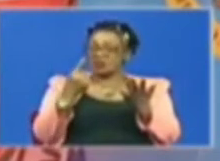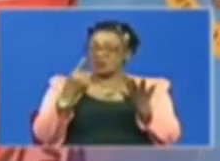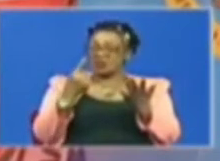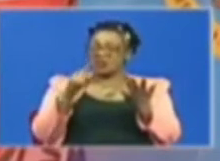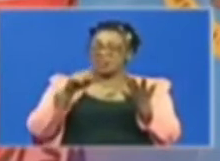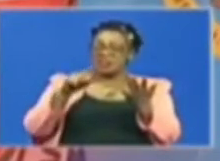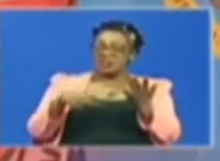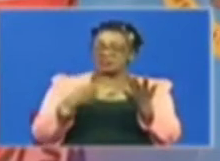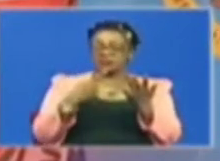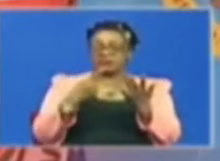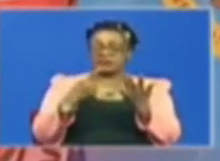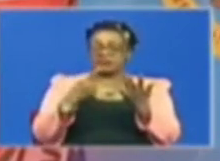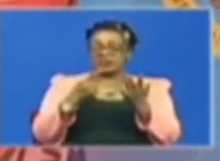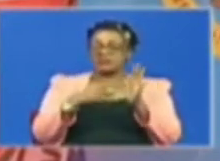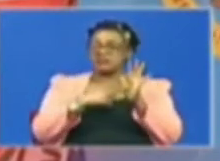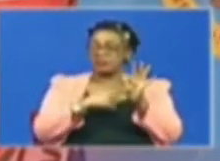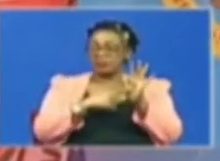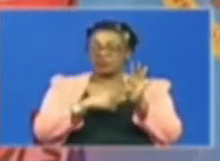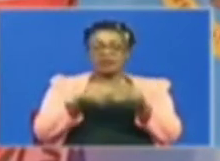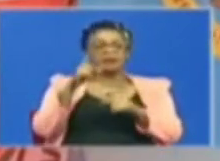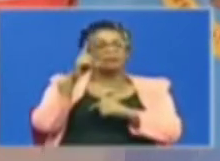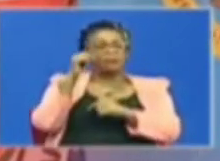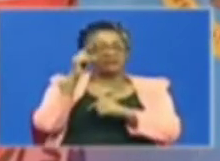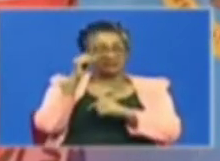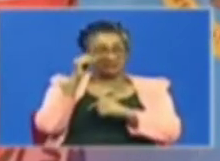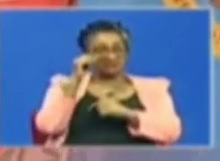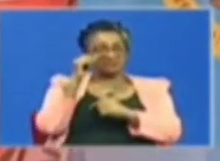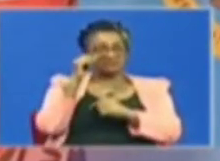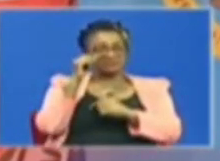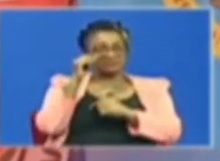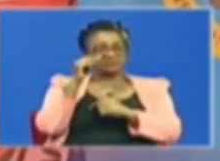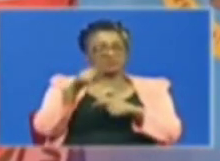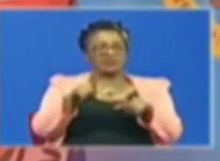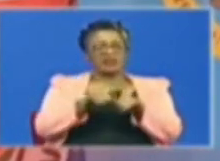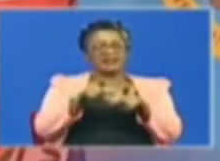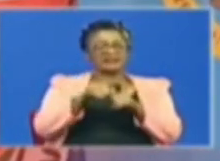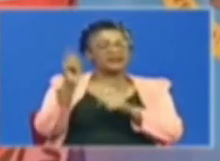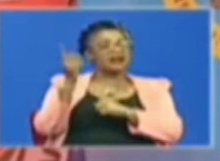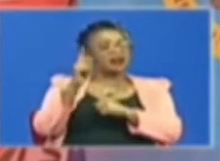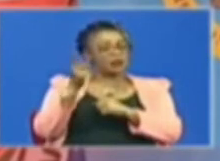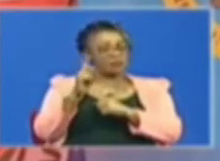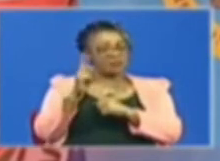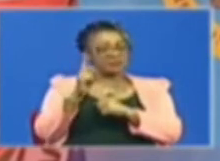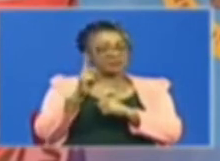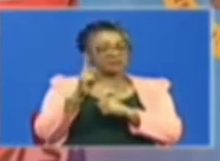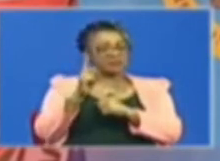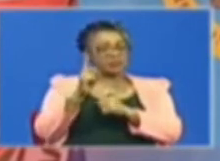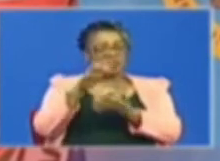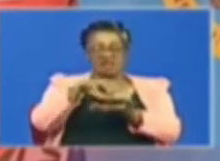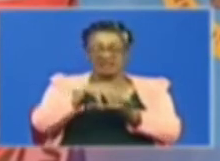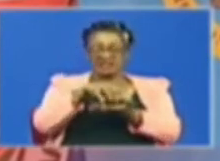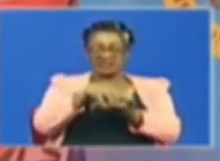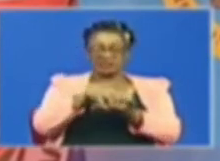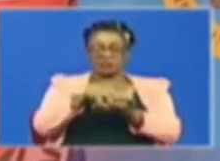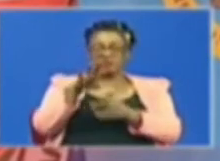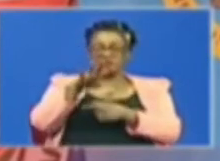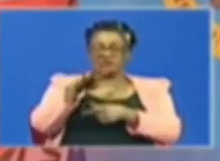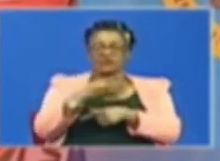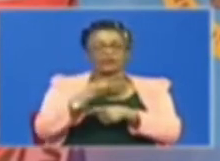100,000 sample run in Mombasa, while in Nairobi, with a caseload of